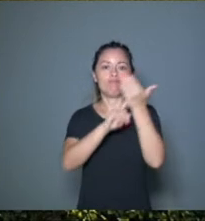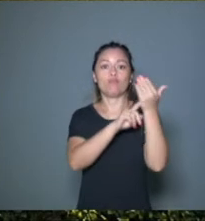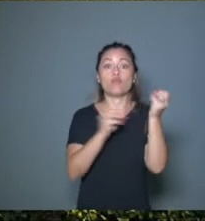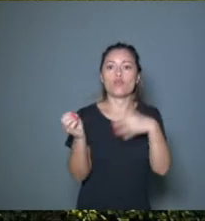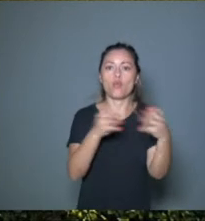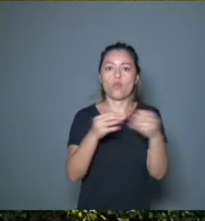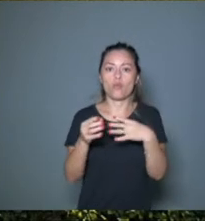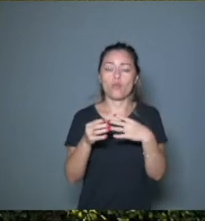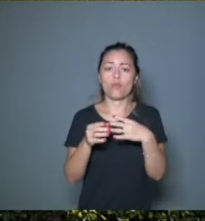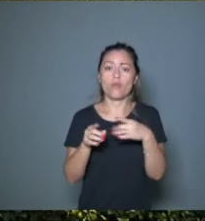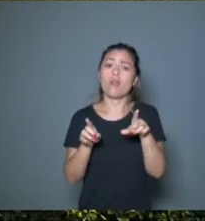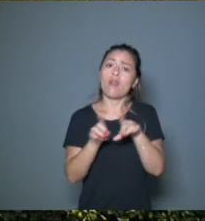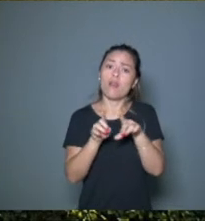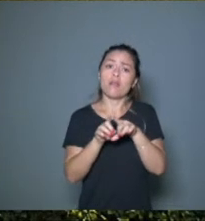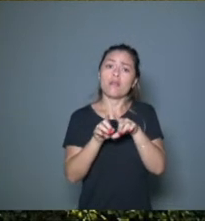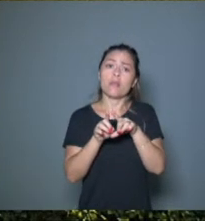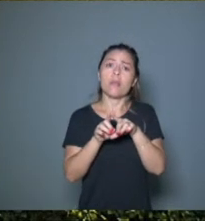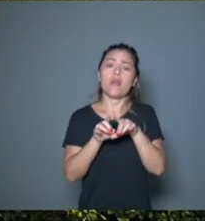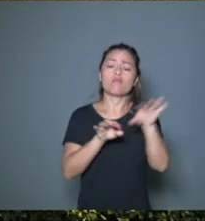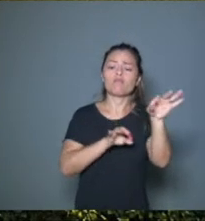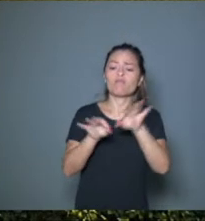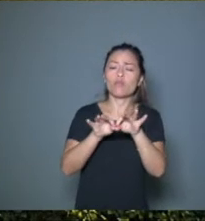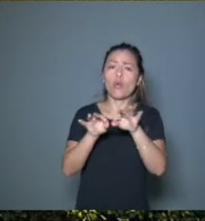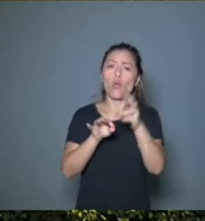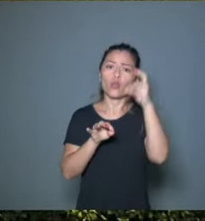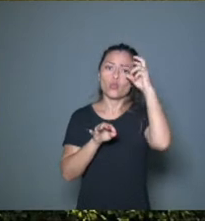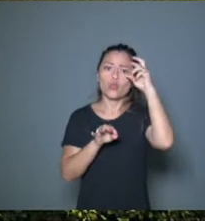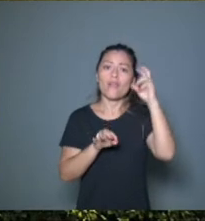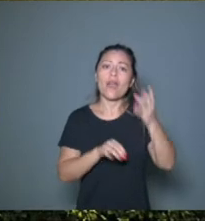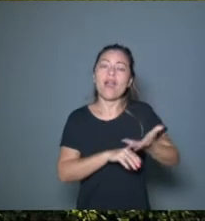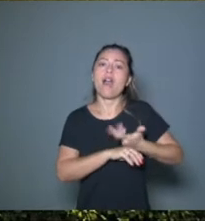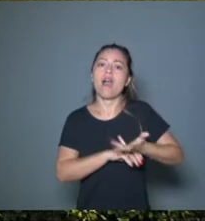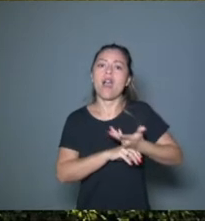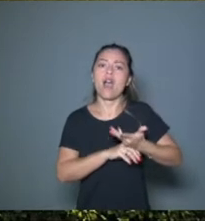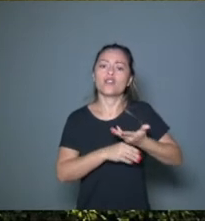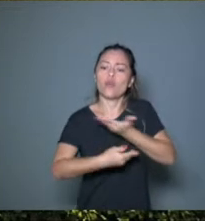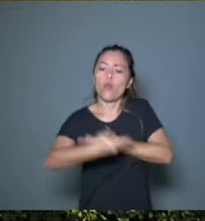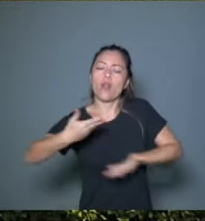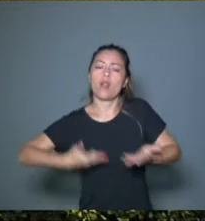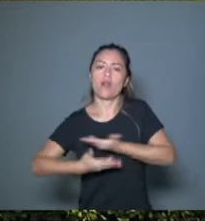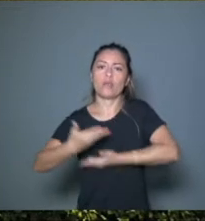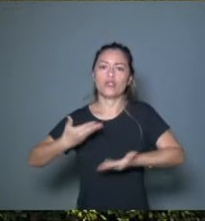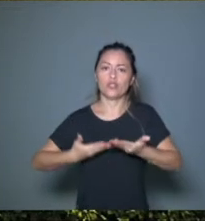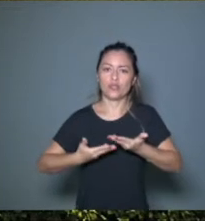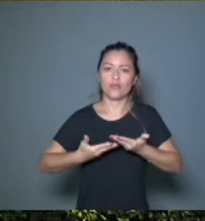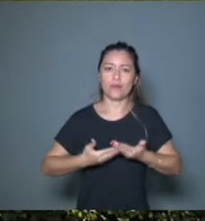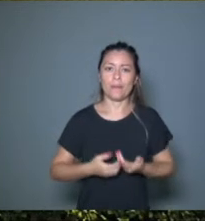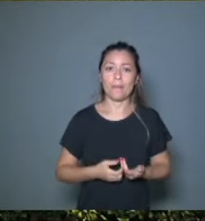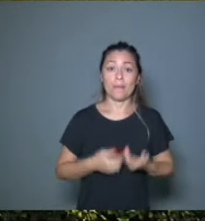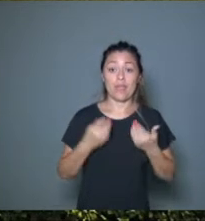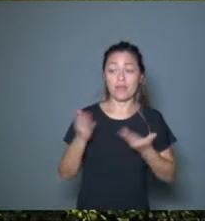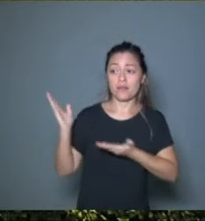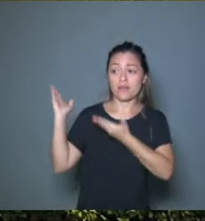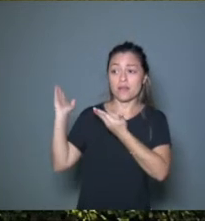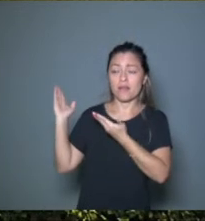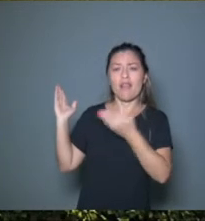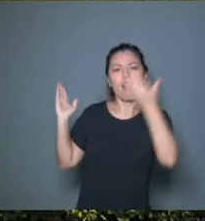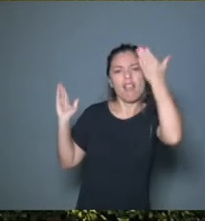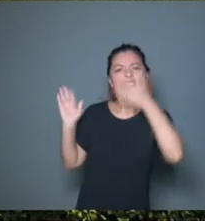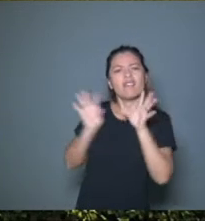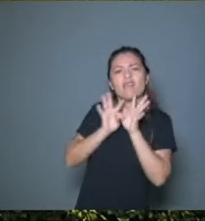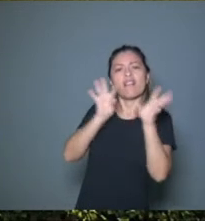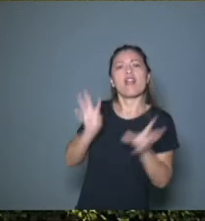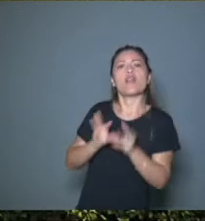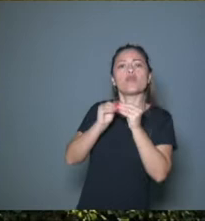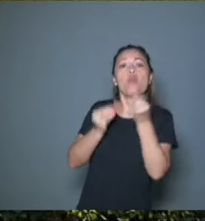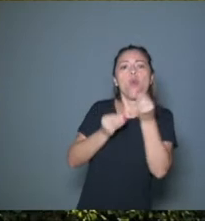new technologies, and also adopt a culture for cooperation and an agile